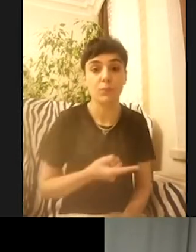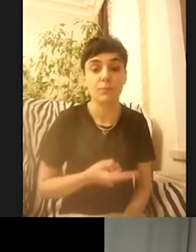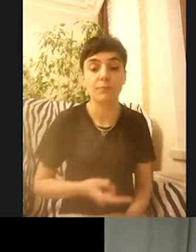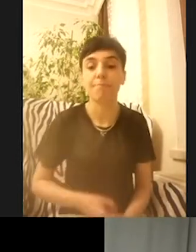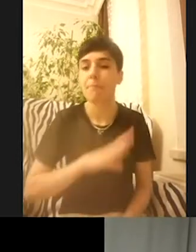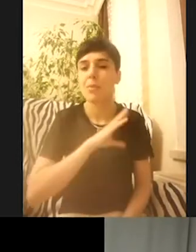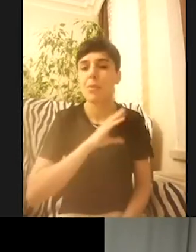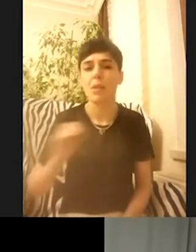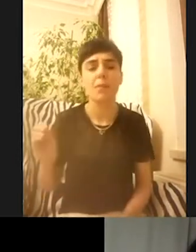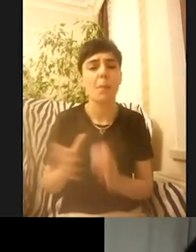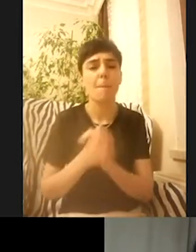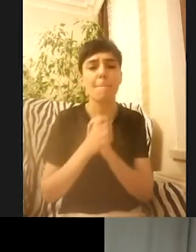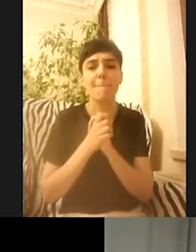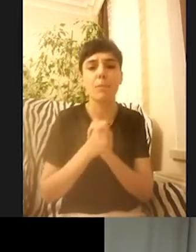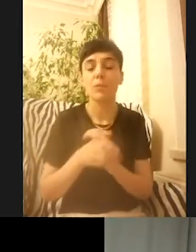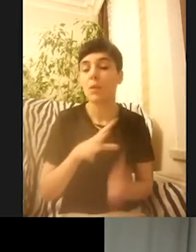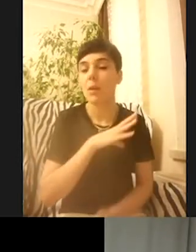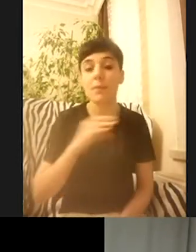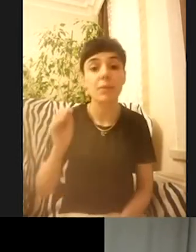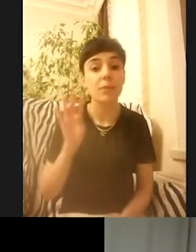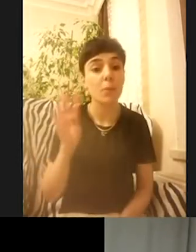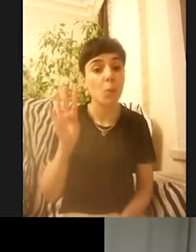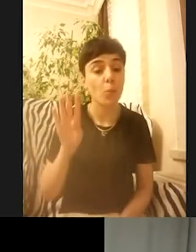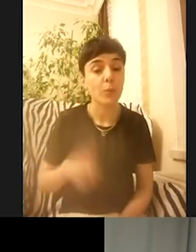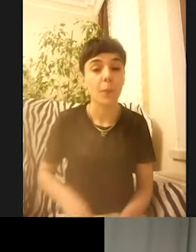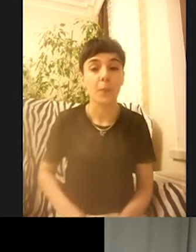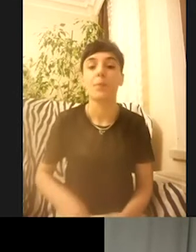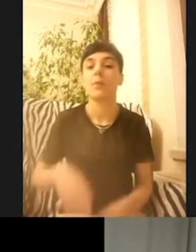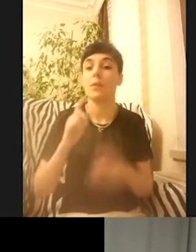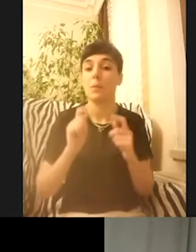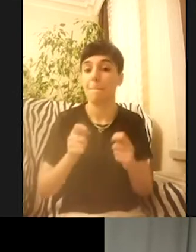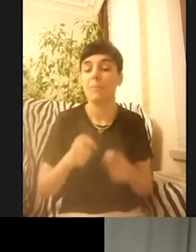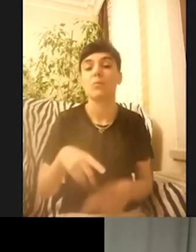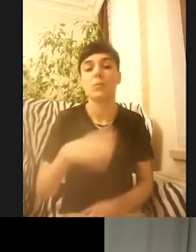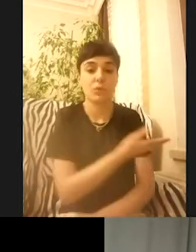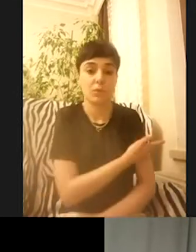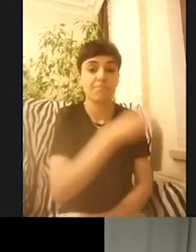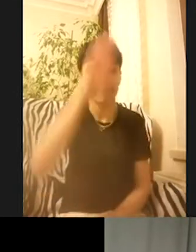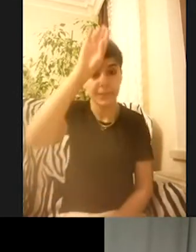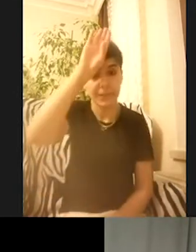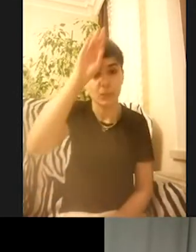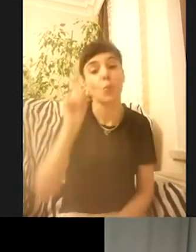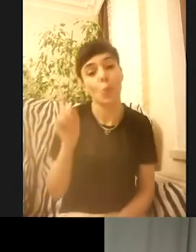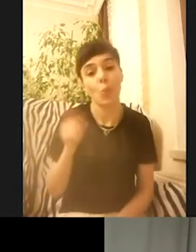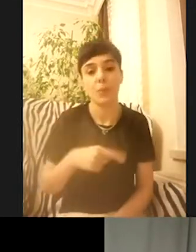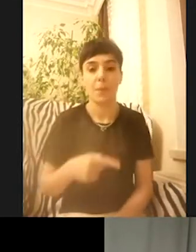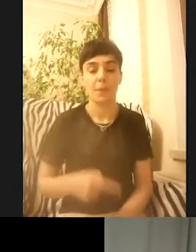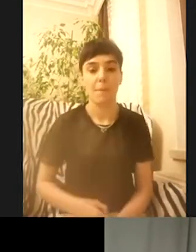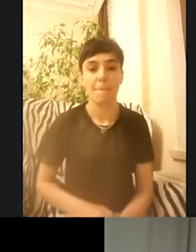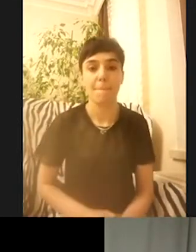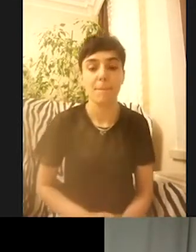really important, could be, but not, actually a really important turning point for Turkey,